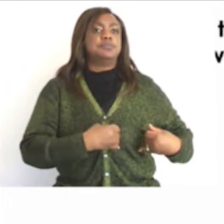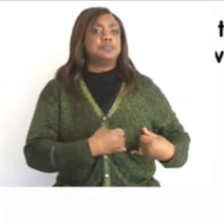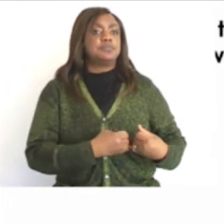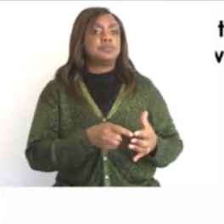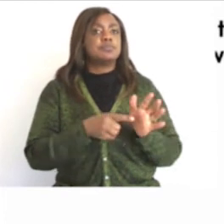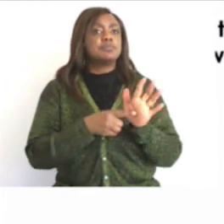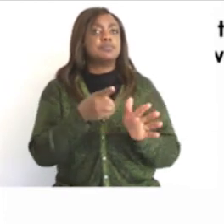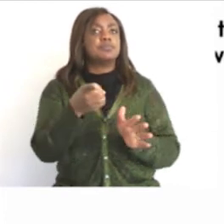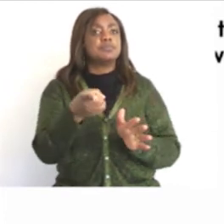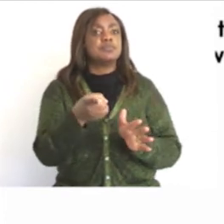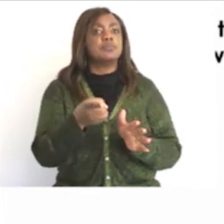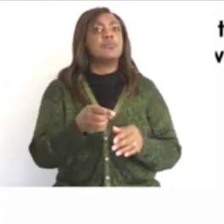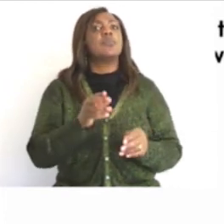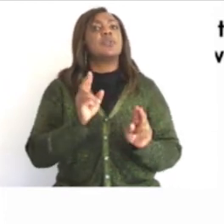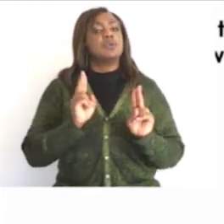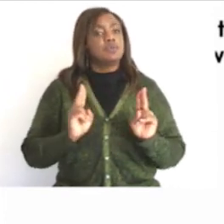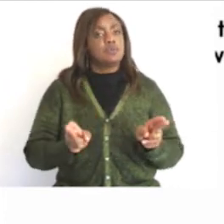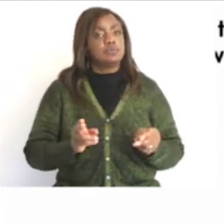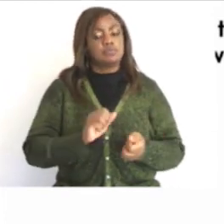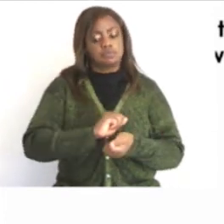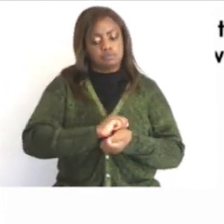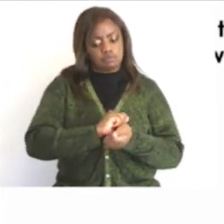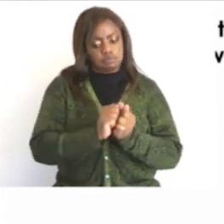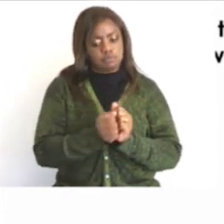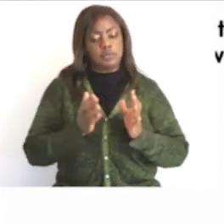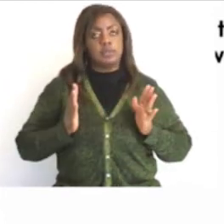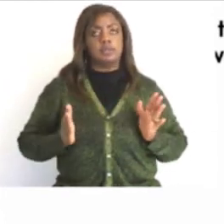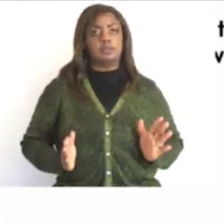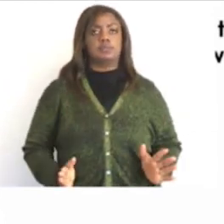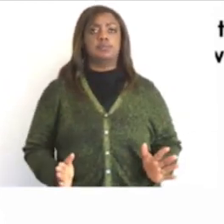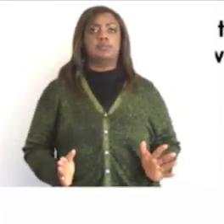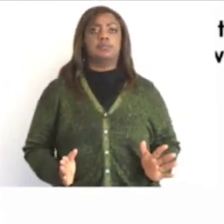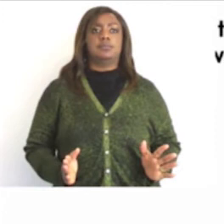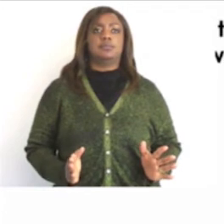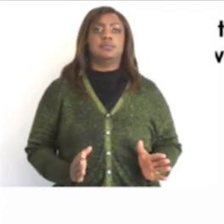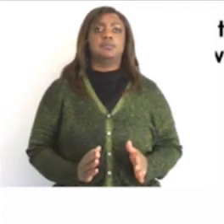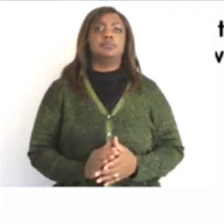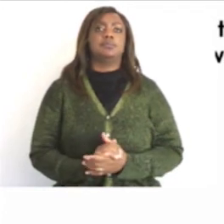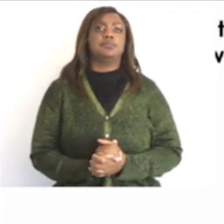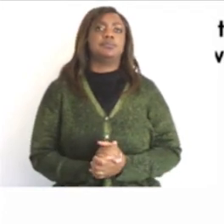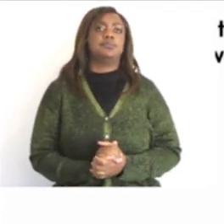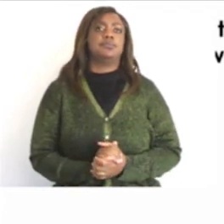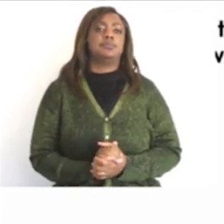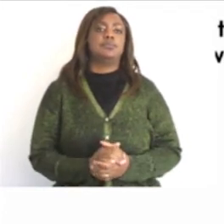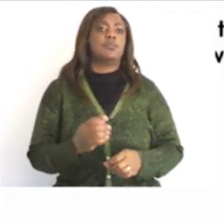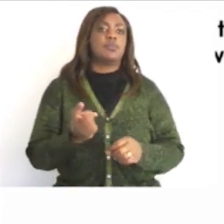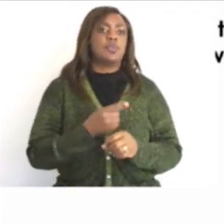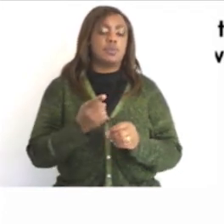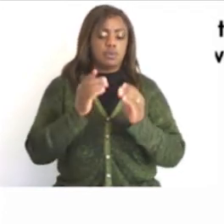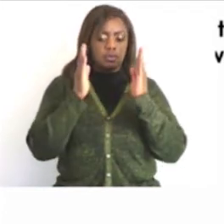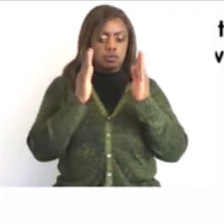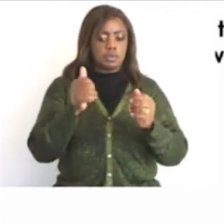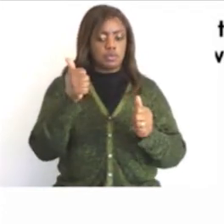there, it's normal for physical changes to occur or to happen during puberty. Always focus on good